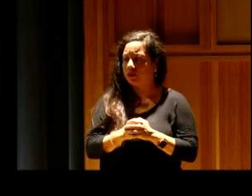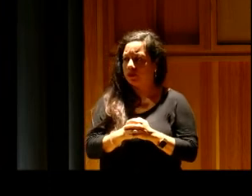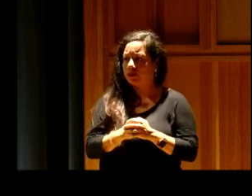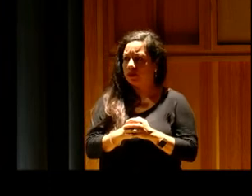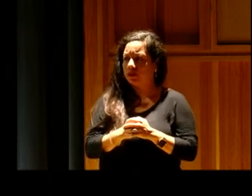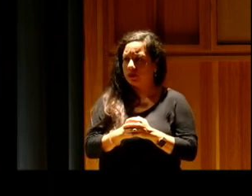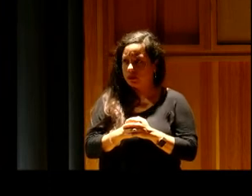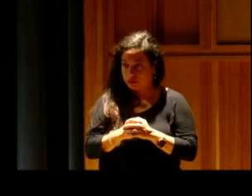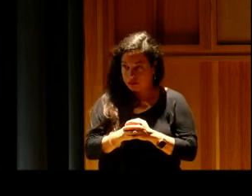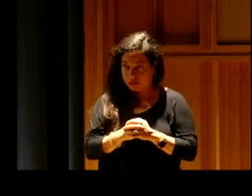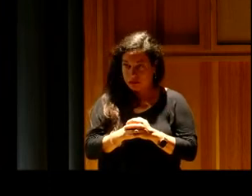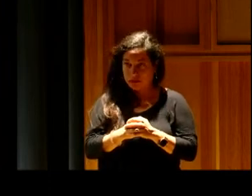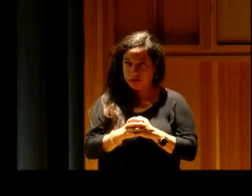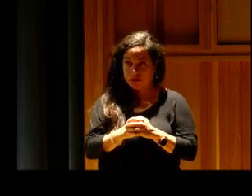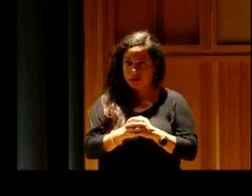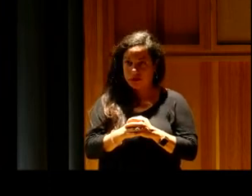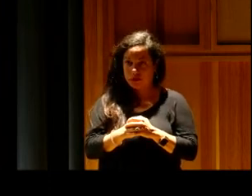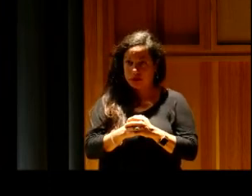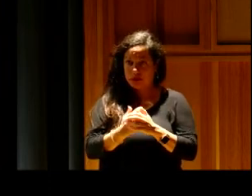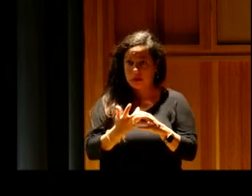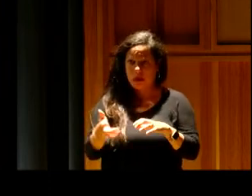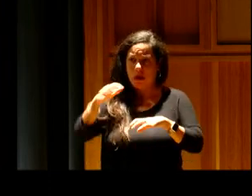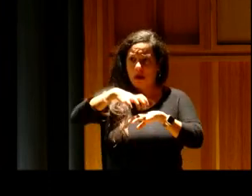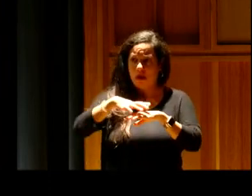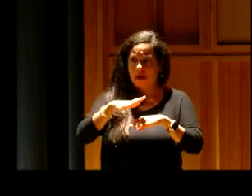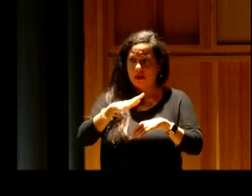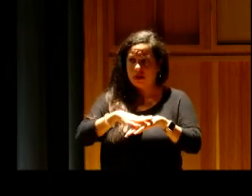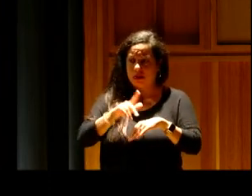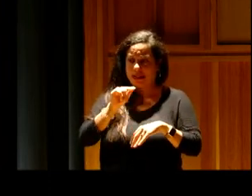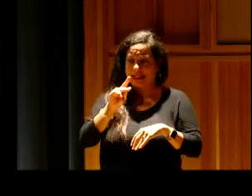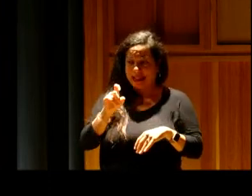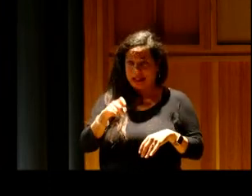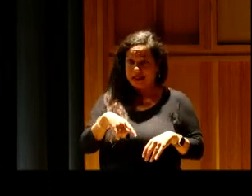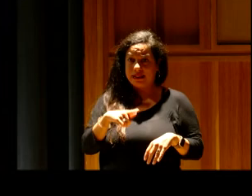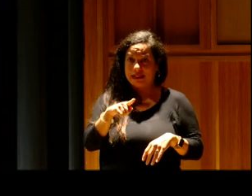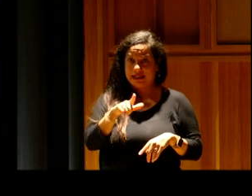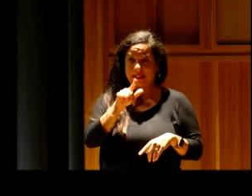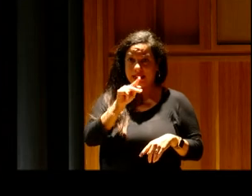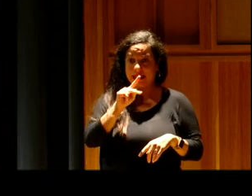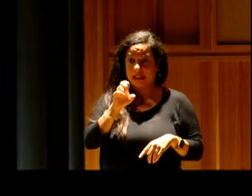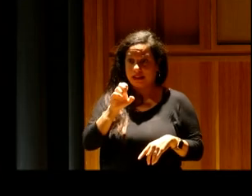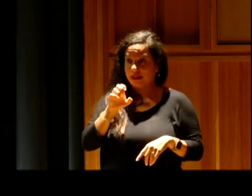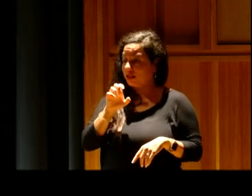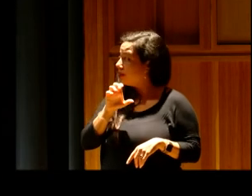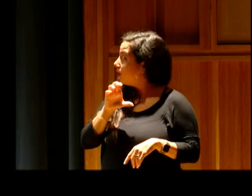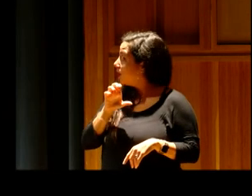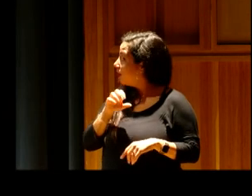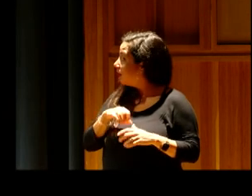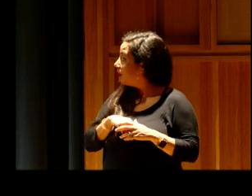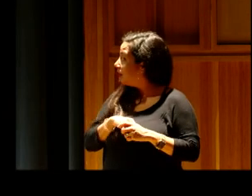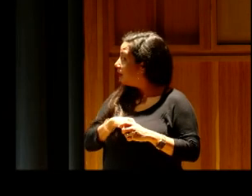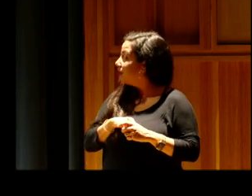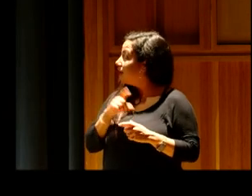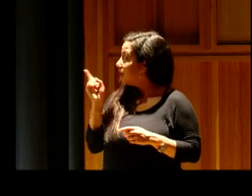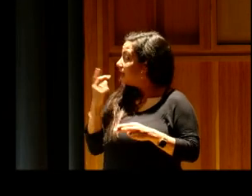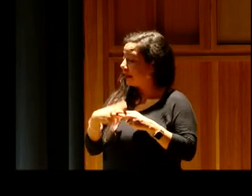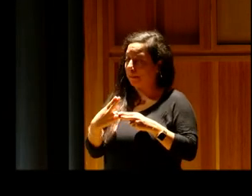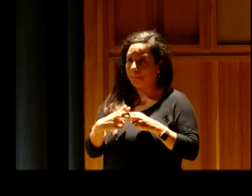atop a lake, which is called Lake Chargagagag,